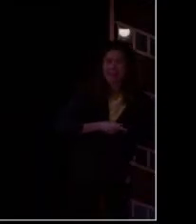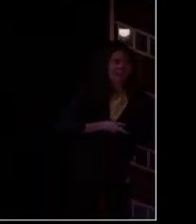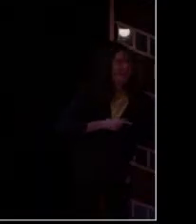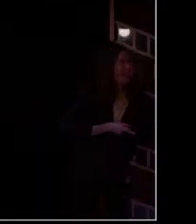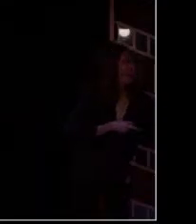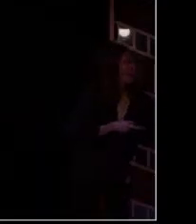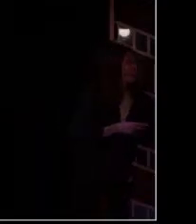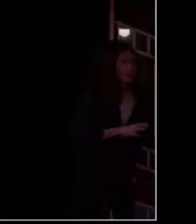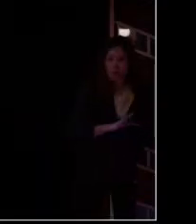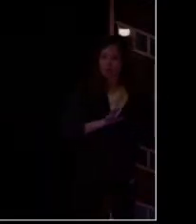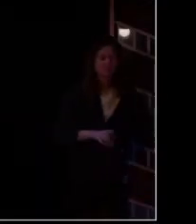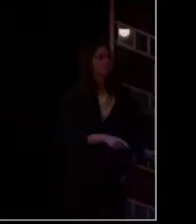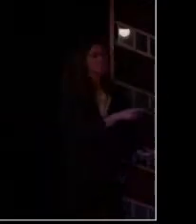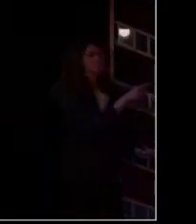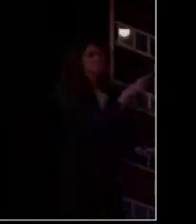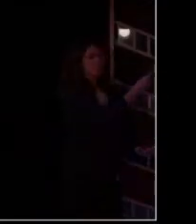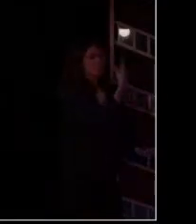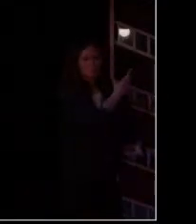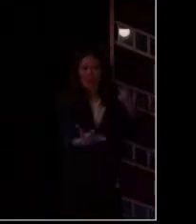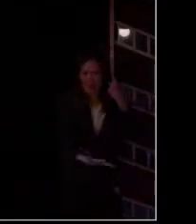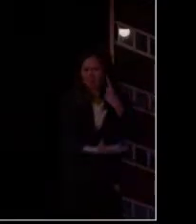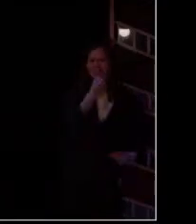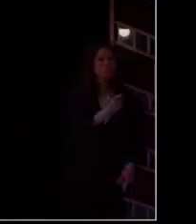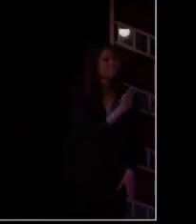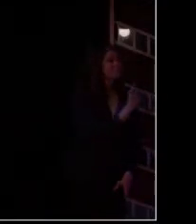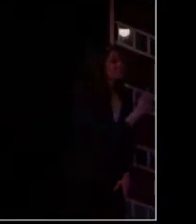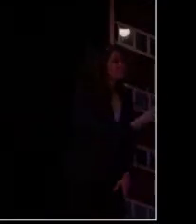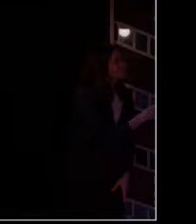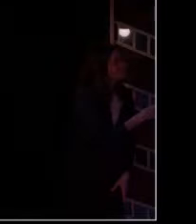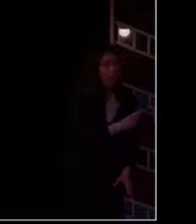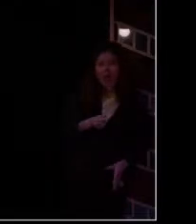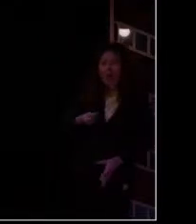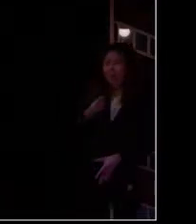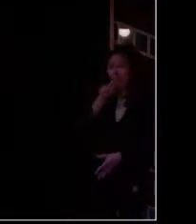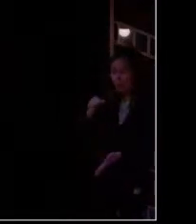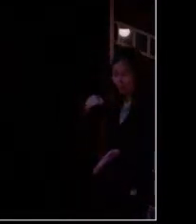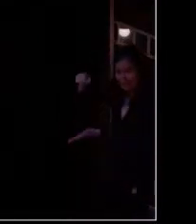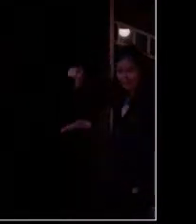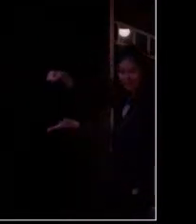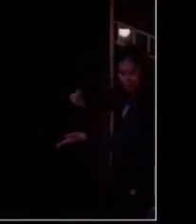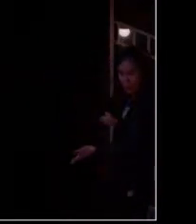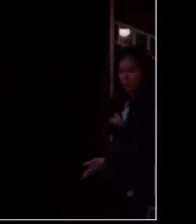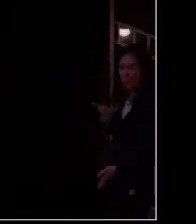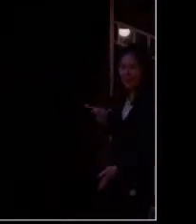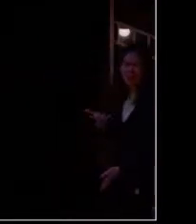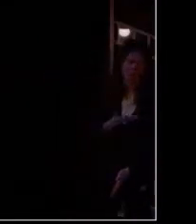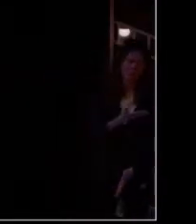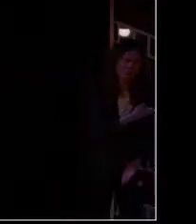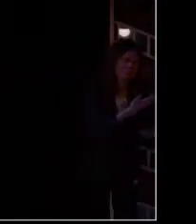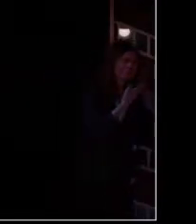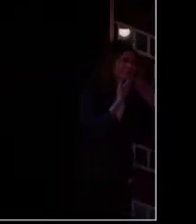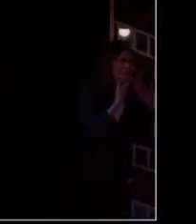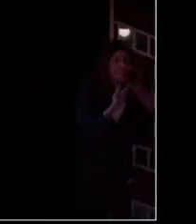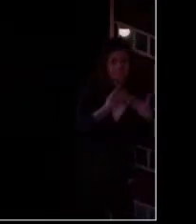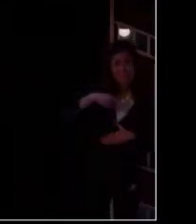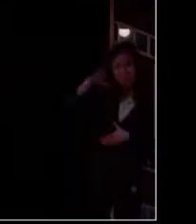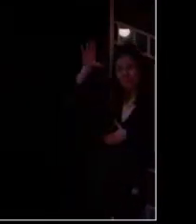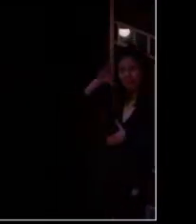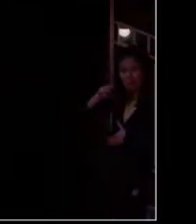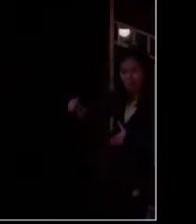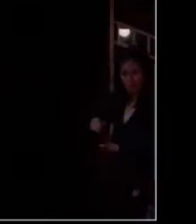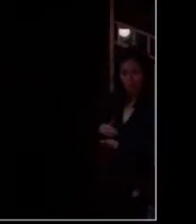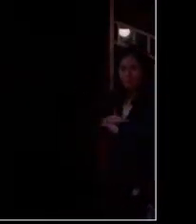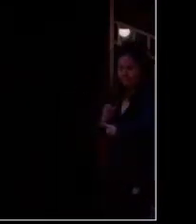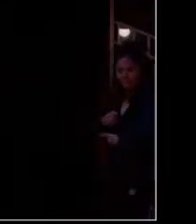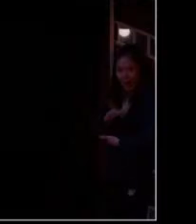is no lady living more suited for this errand. Food. Oh, bless you. I will tell Hermione and I